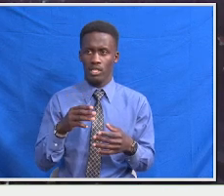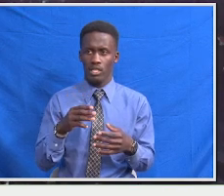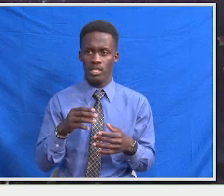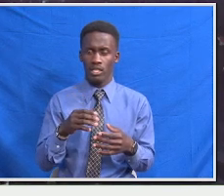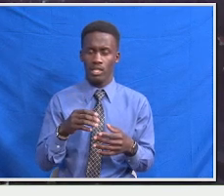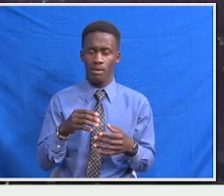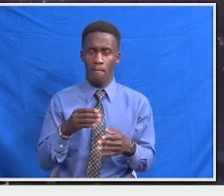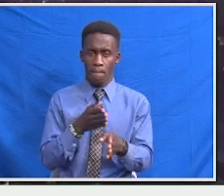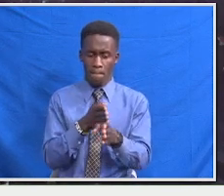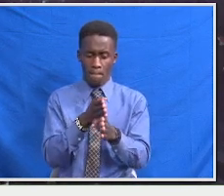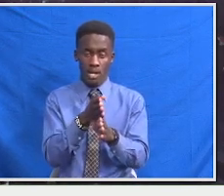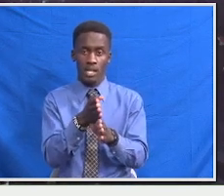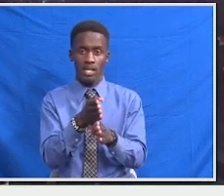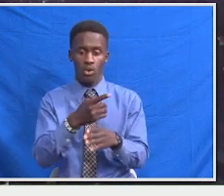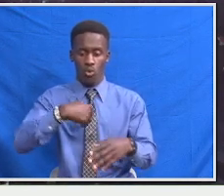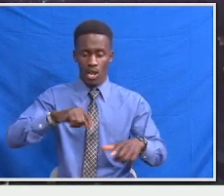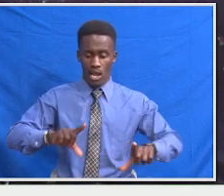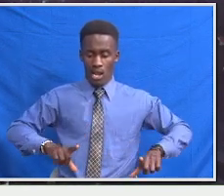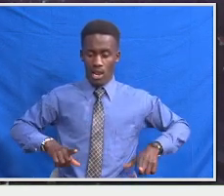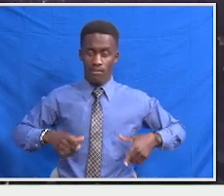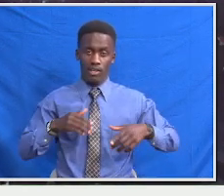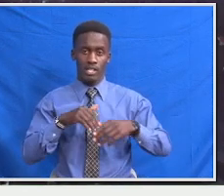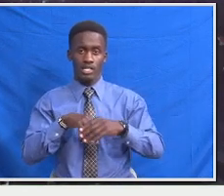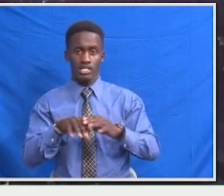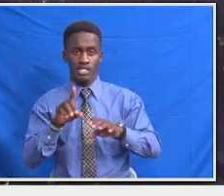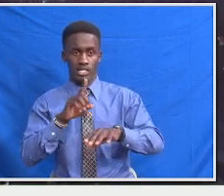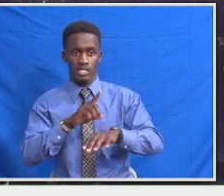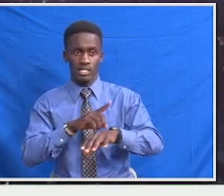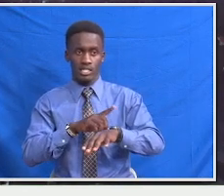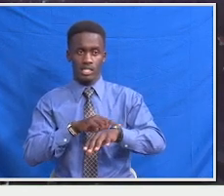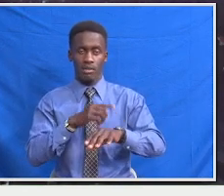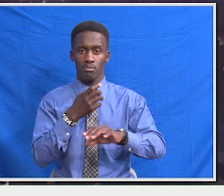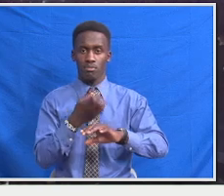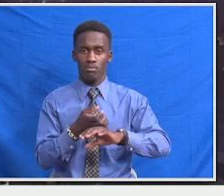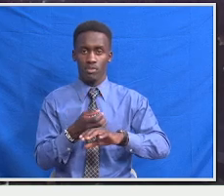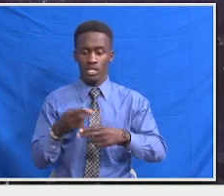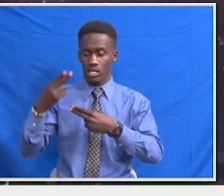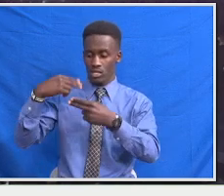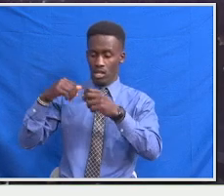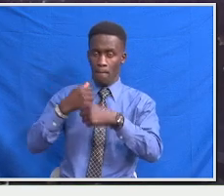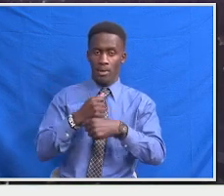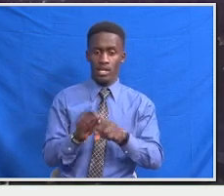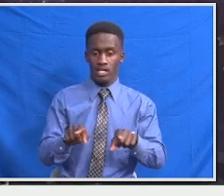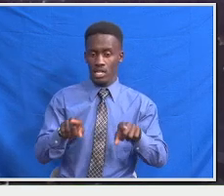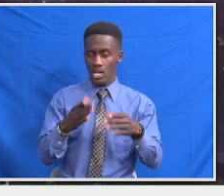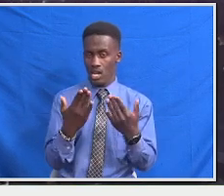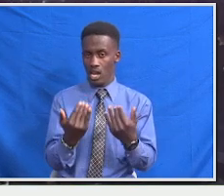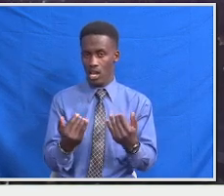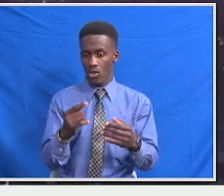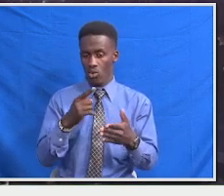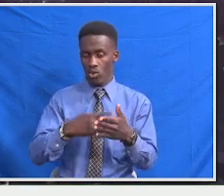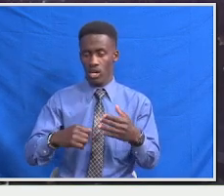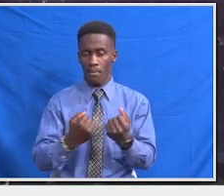stage. Remember, folks, we're living in unprecedented times. History is being made as we speak, and what happens in